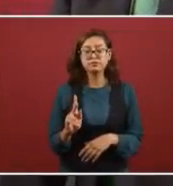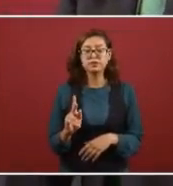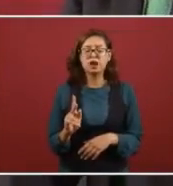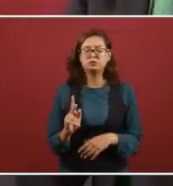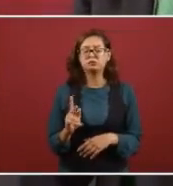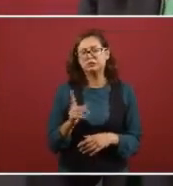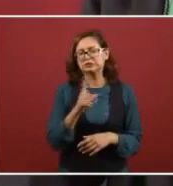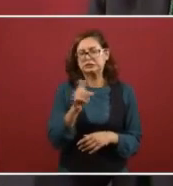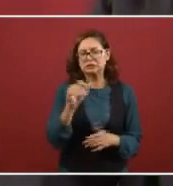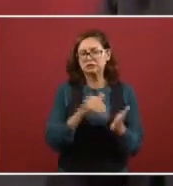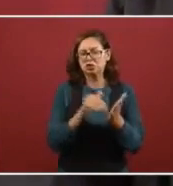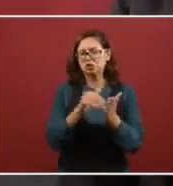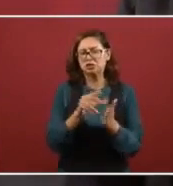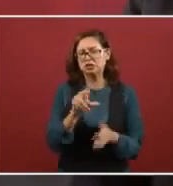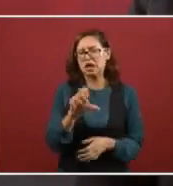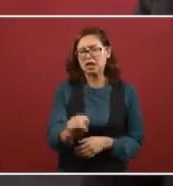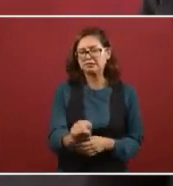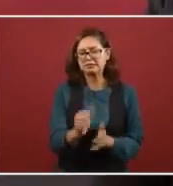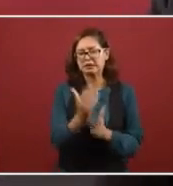a little less.